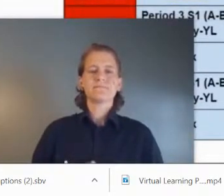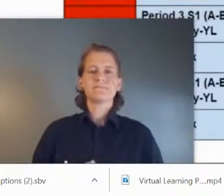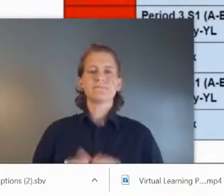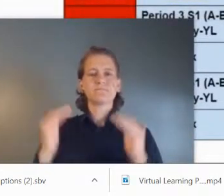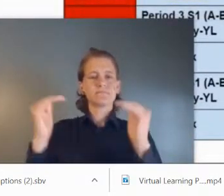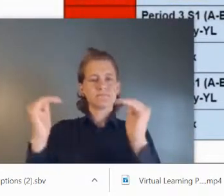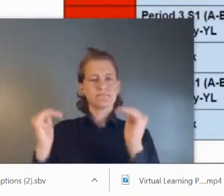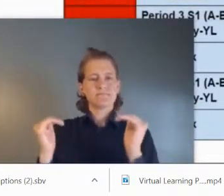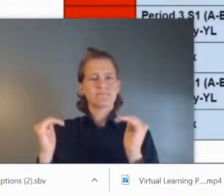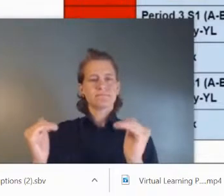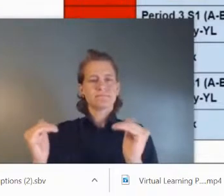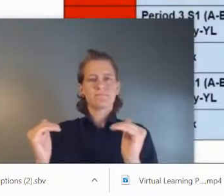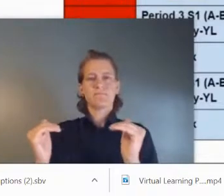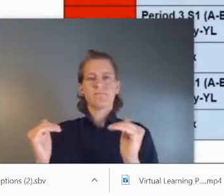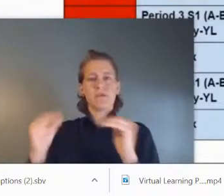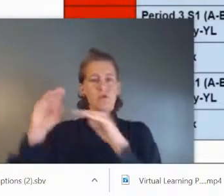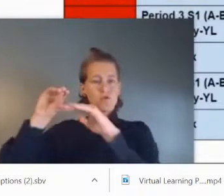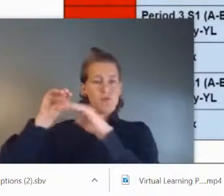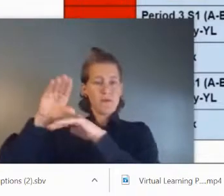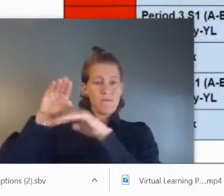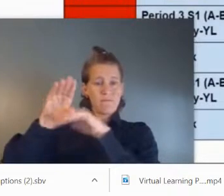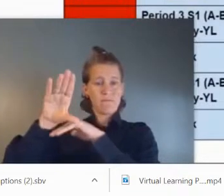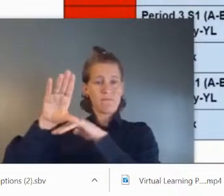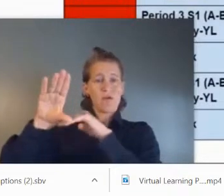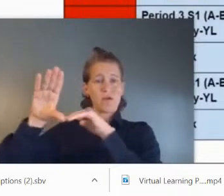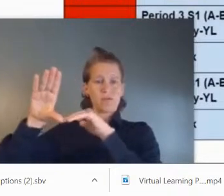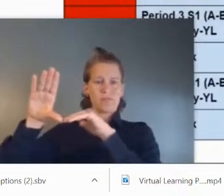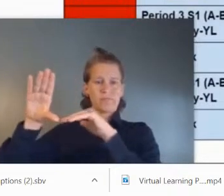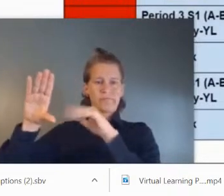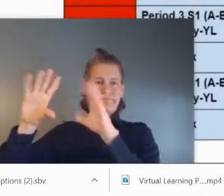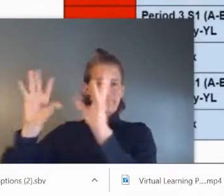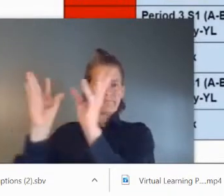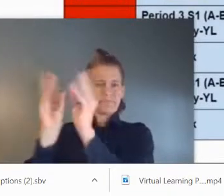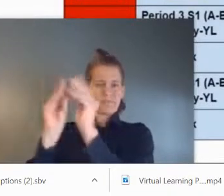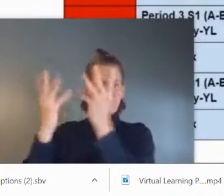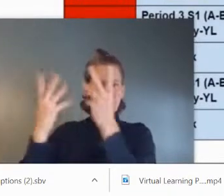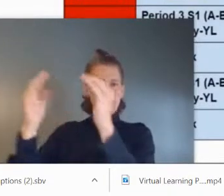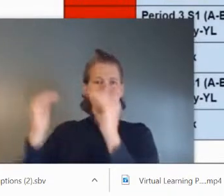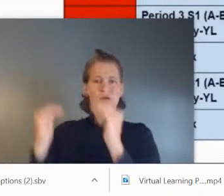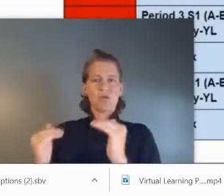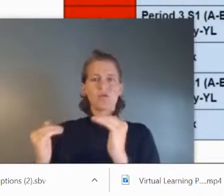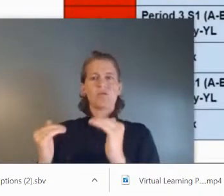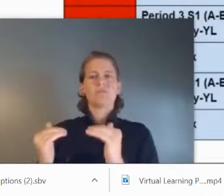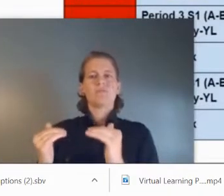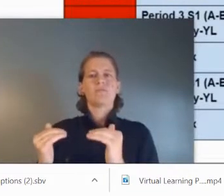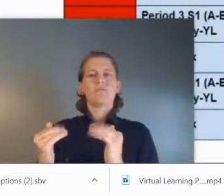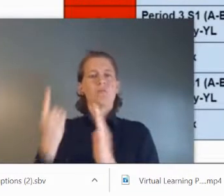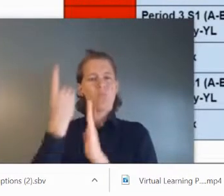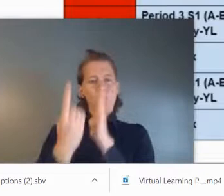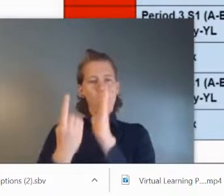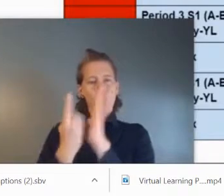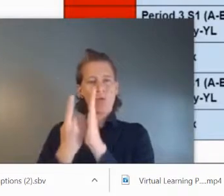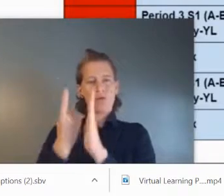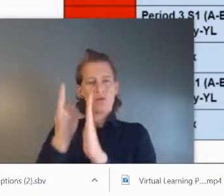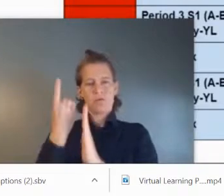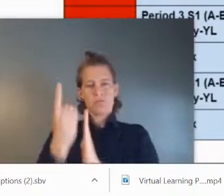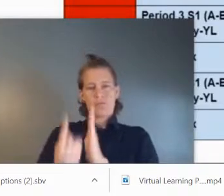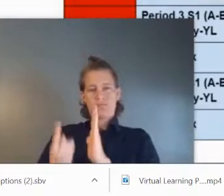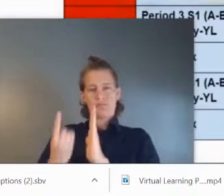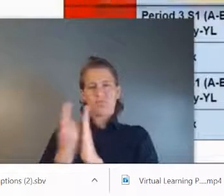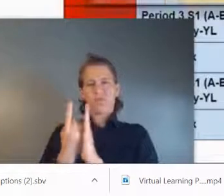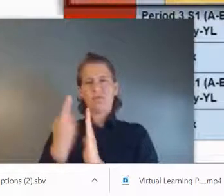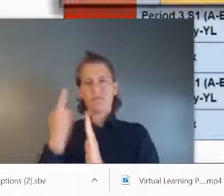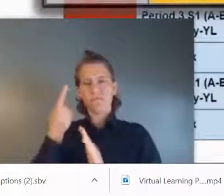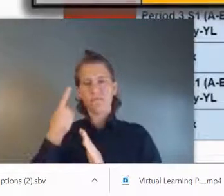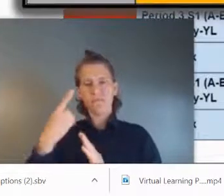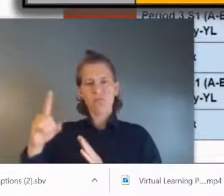Following the advisory and SOAR session block on Wellness Friday are two one-hour blocks for intervention, enrichment, and teacher office hours.